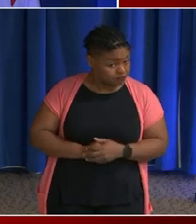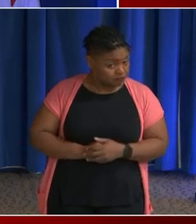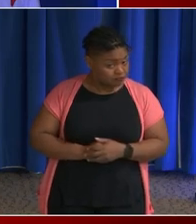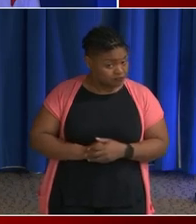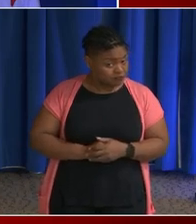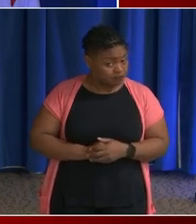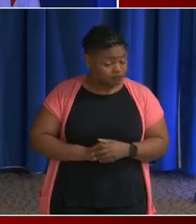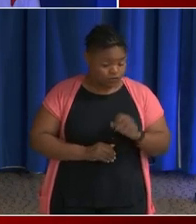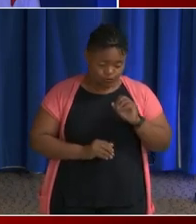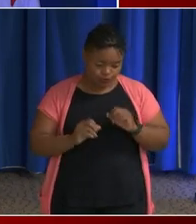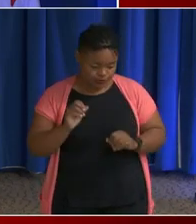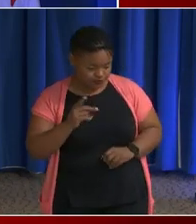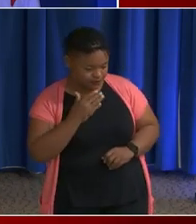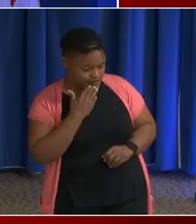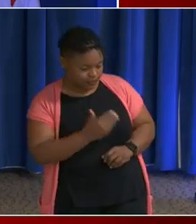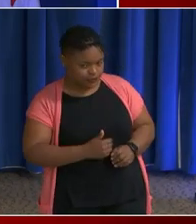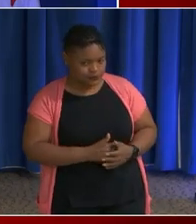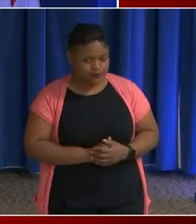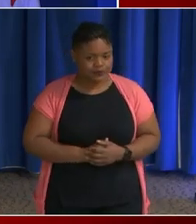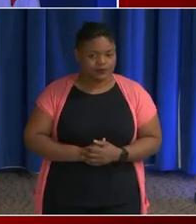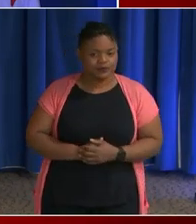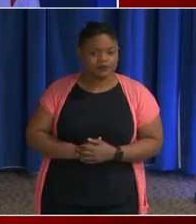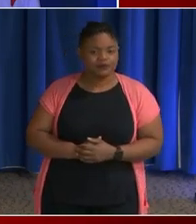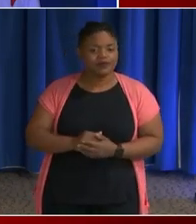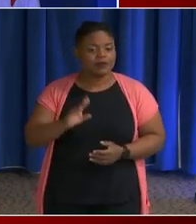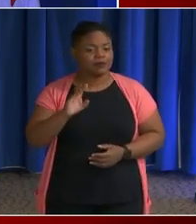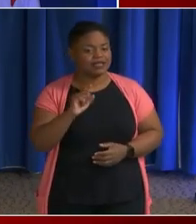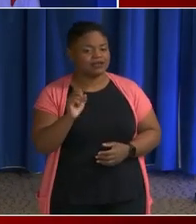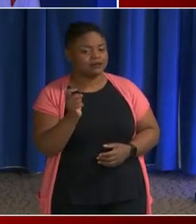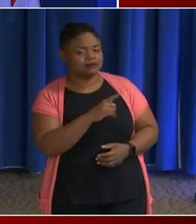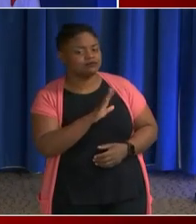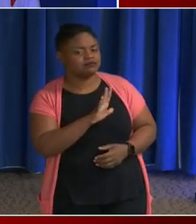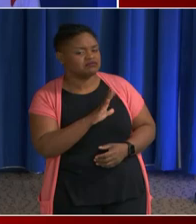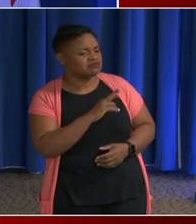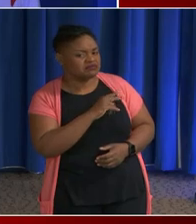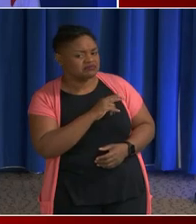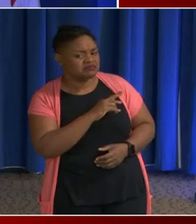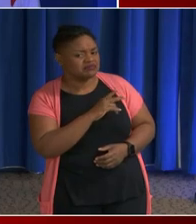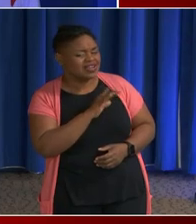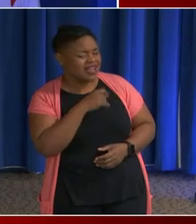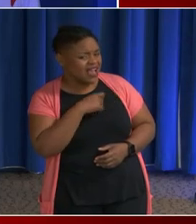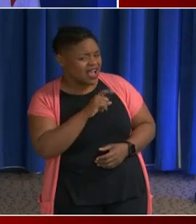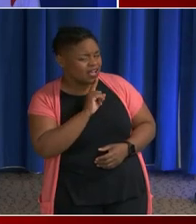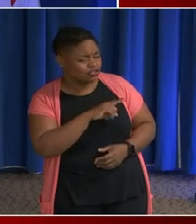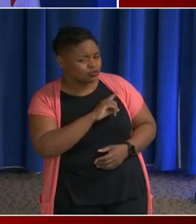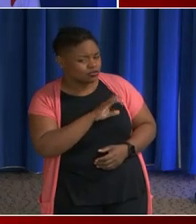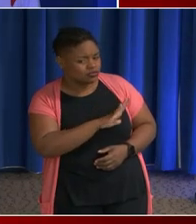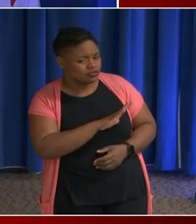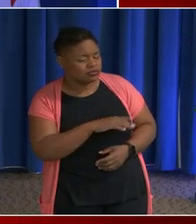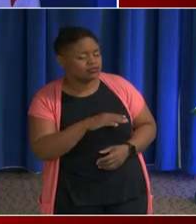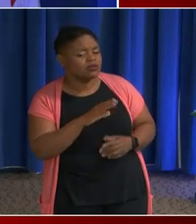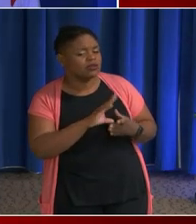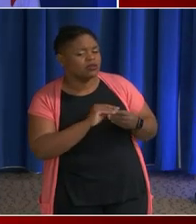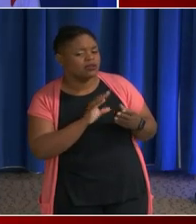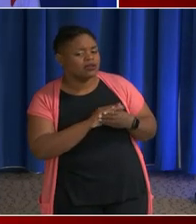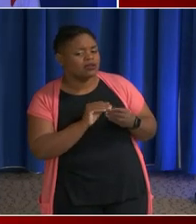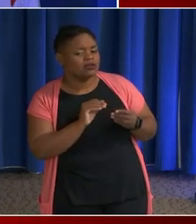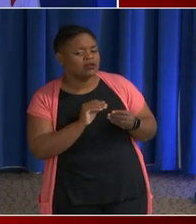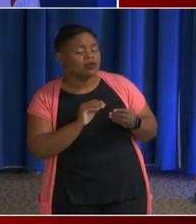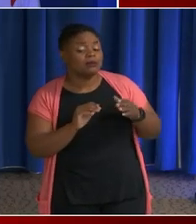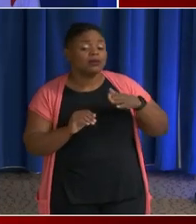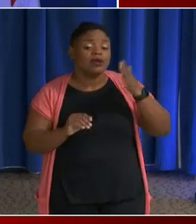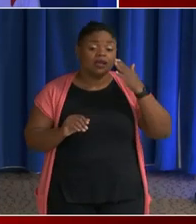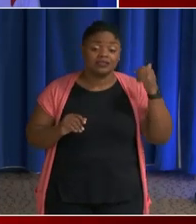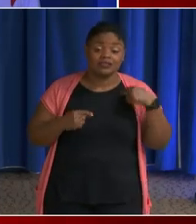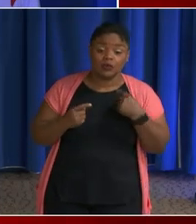Okay, thank you. This either for the mayor. Oh, you know what? Can I answer? Because you had said that since we've had the